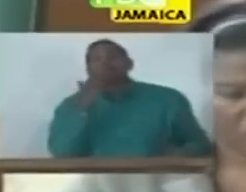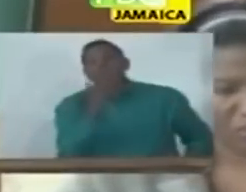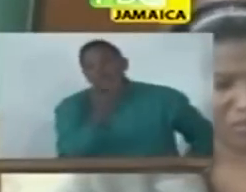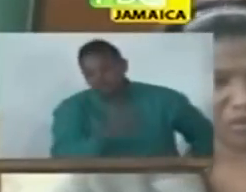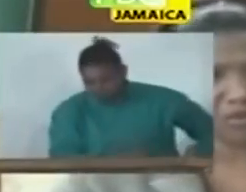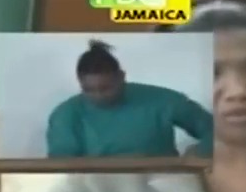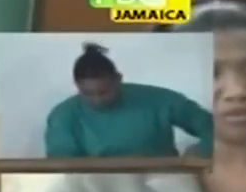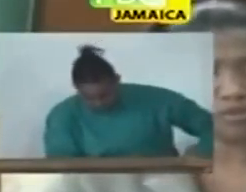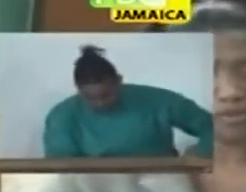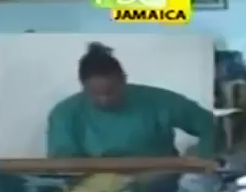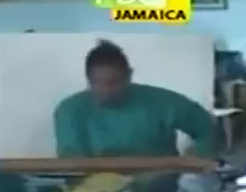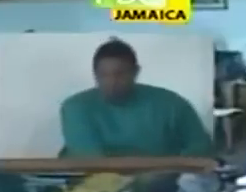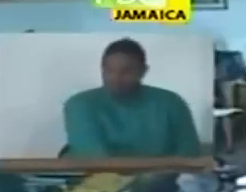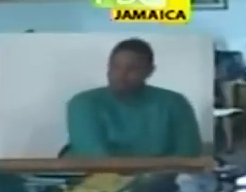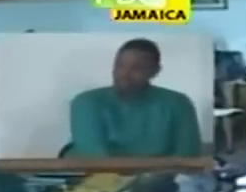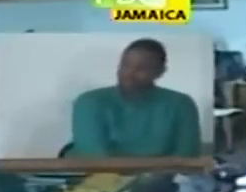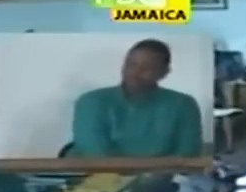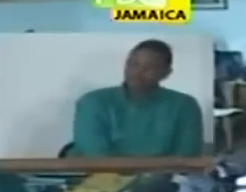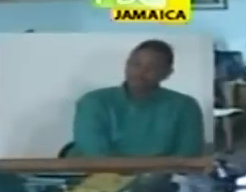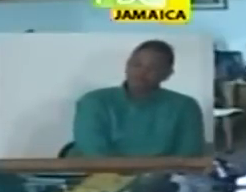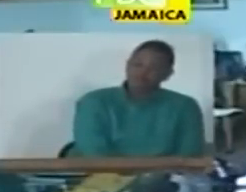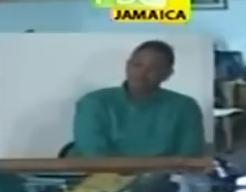President.